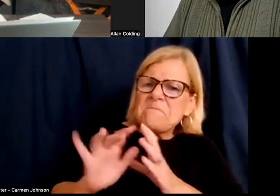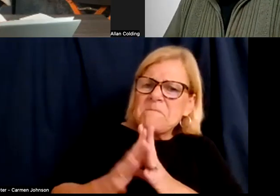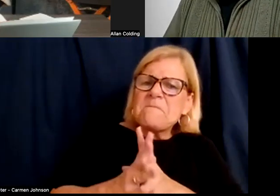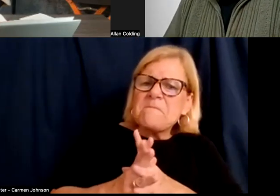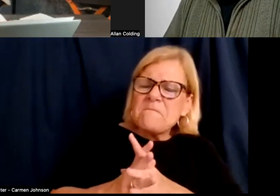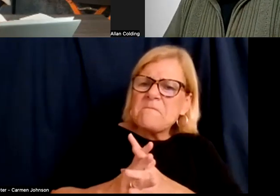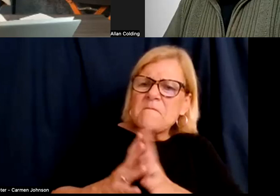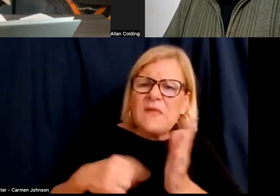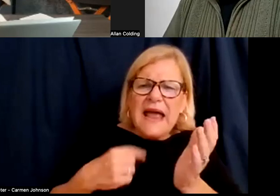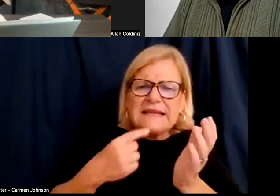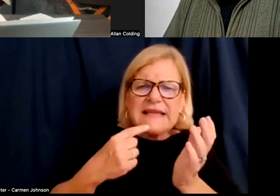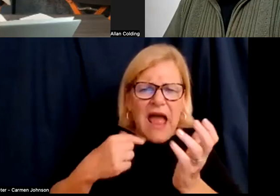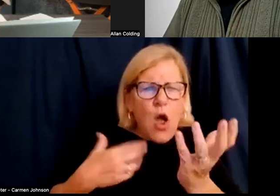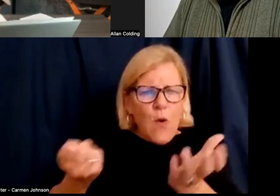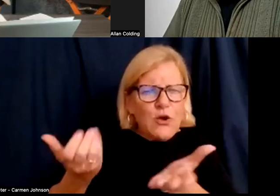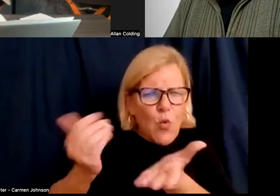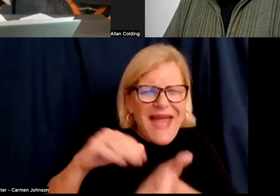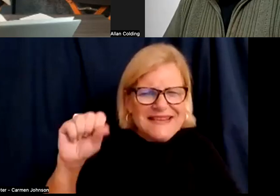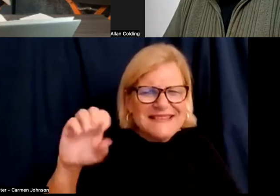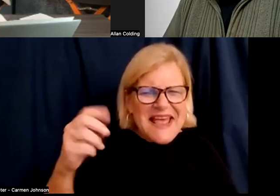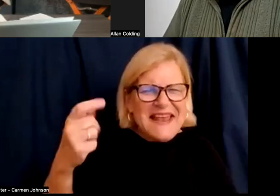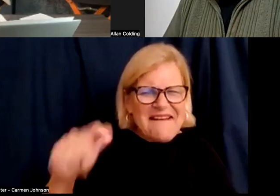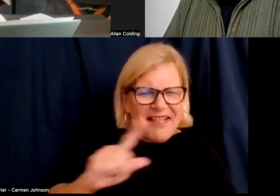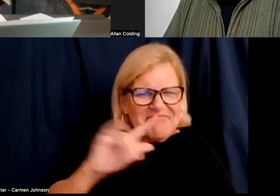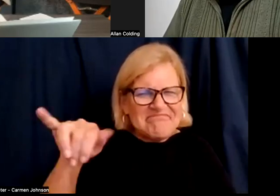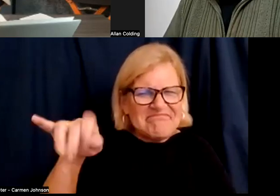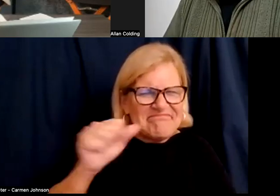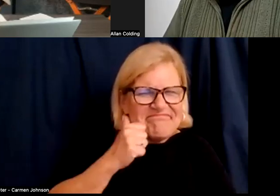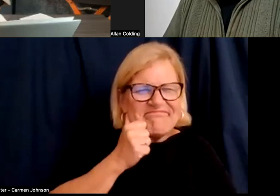All I can say is that, yeah, I want to go back to Senegal. Yeah, I do.